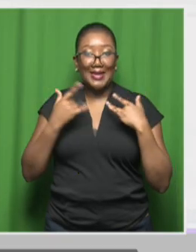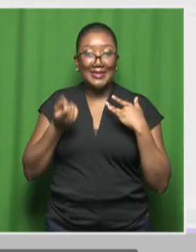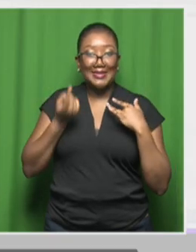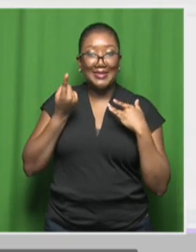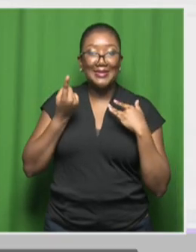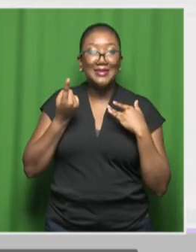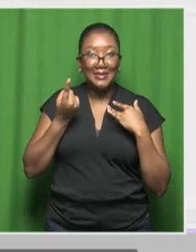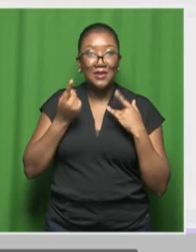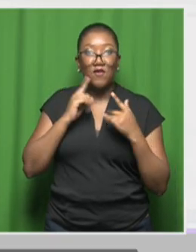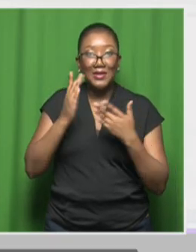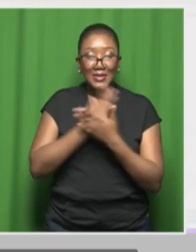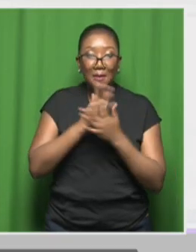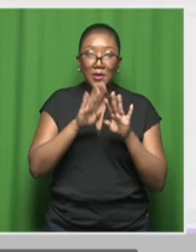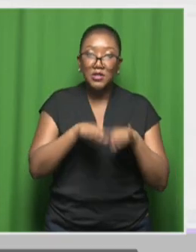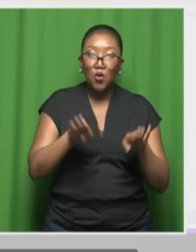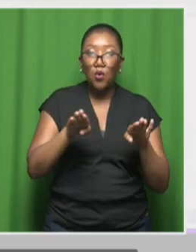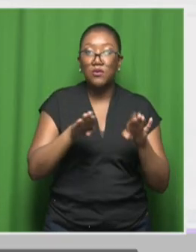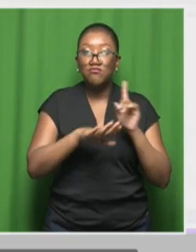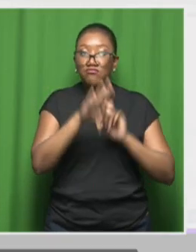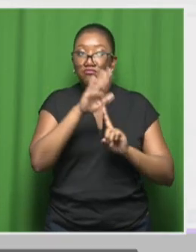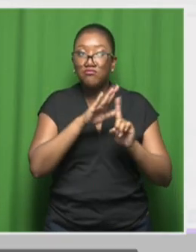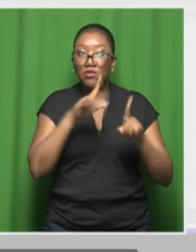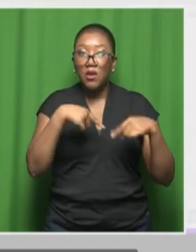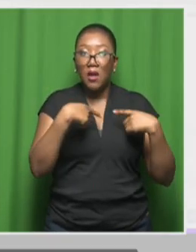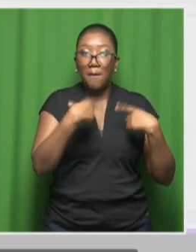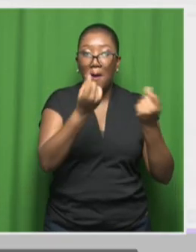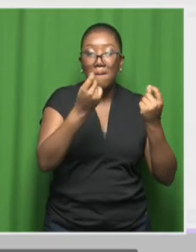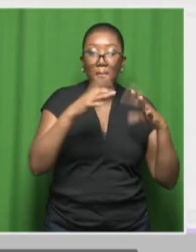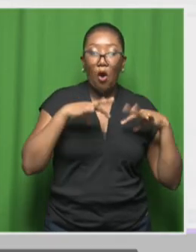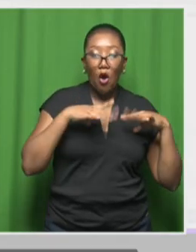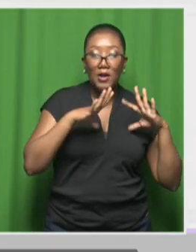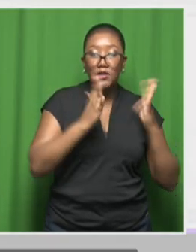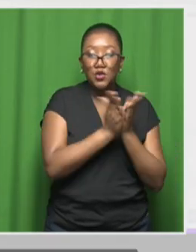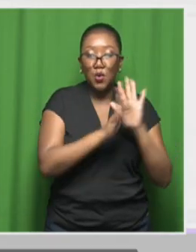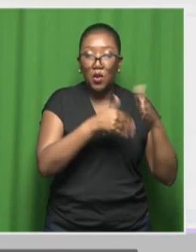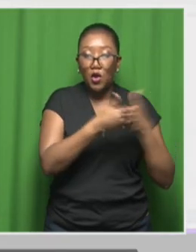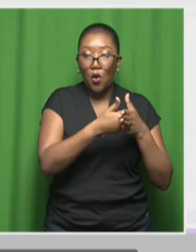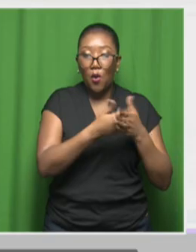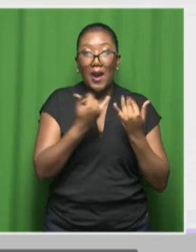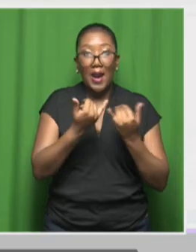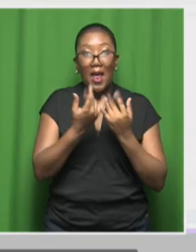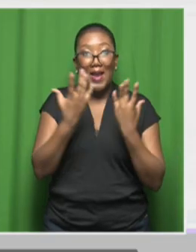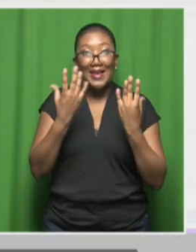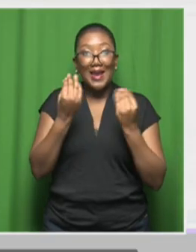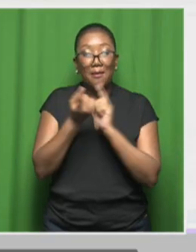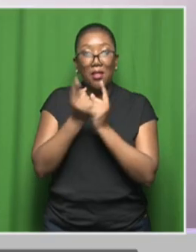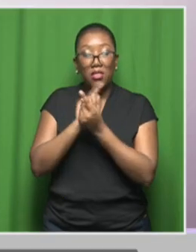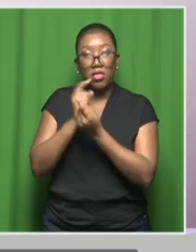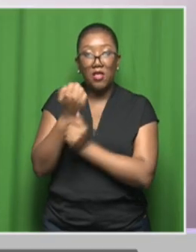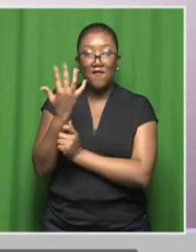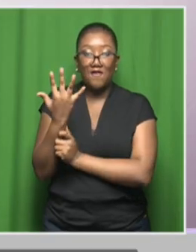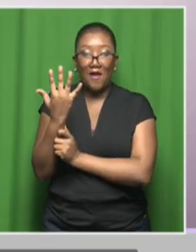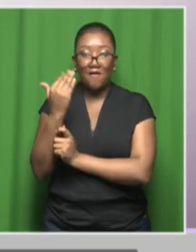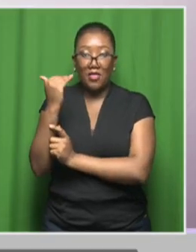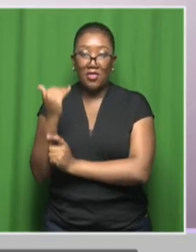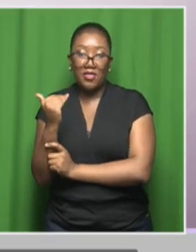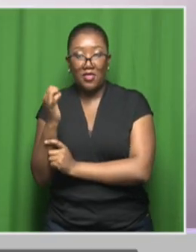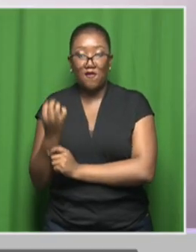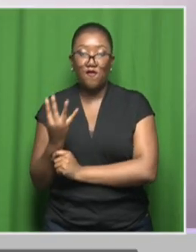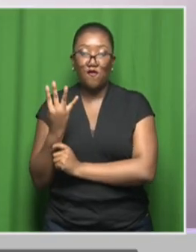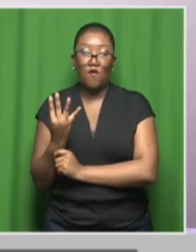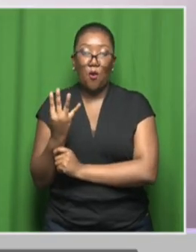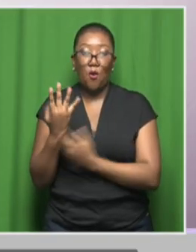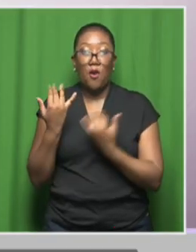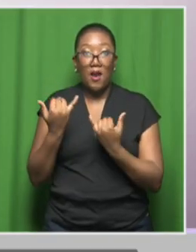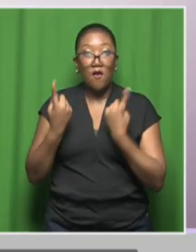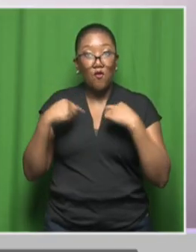said, school kids going on holiday and so forth. So that number tends to go very low. As a South African National